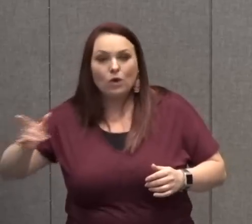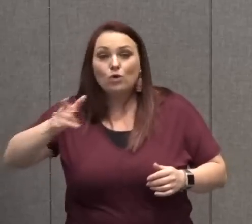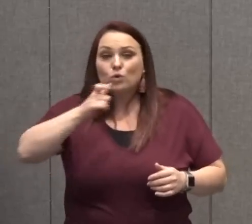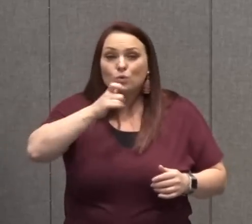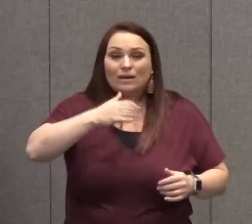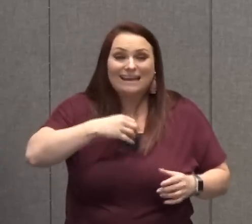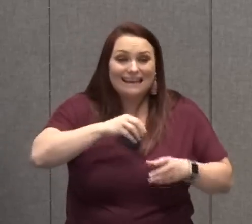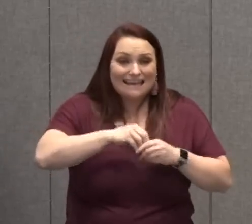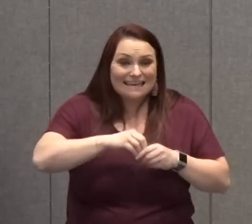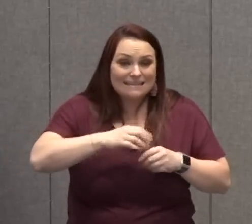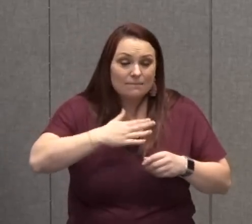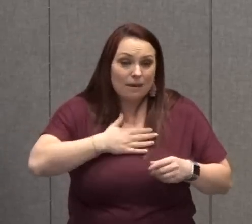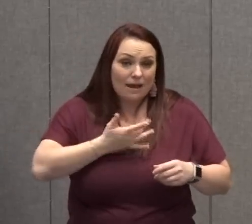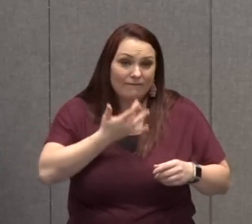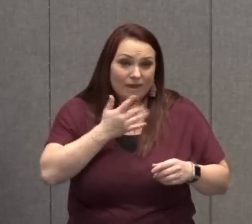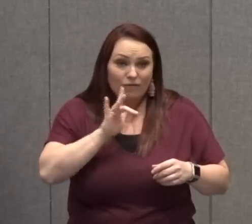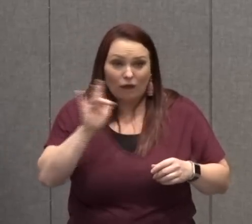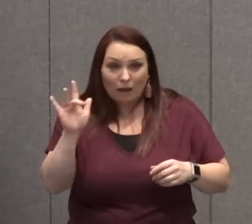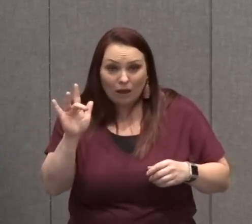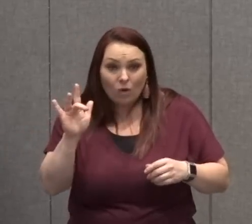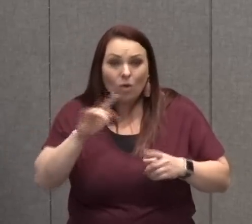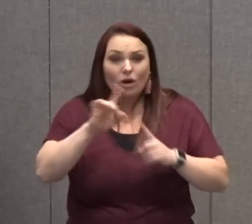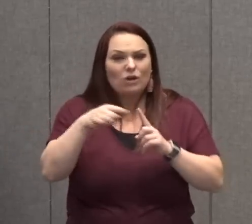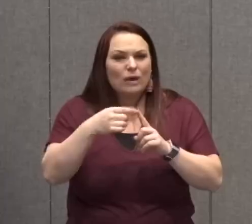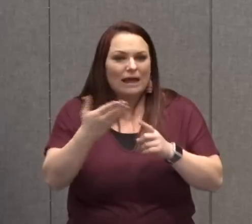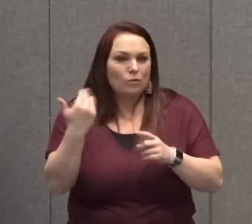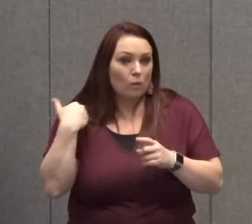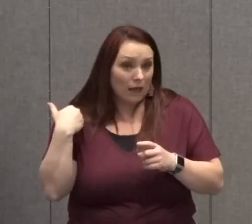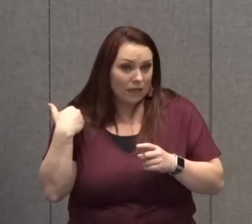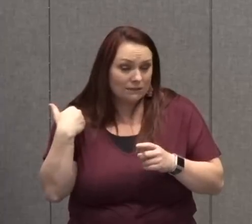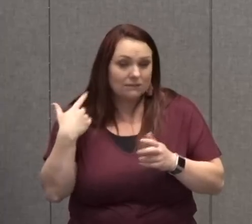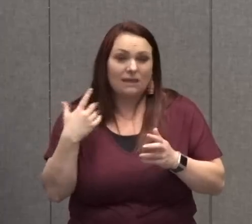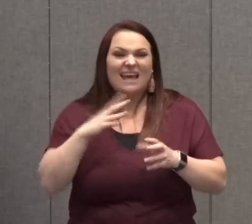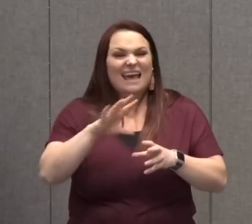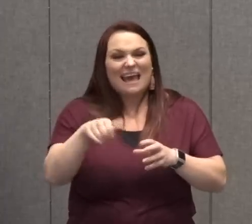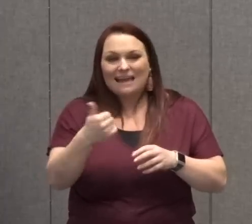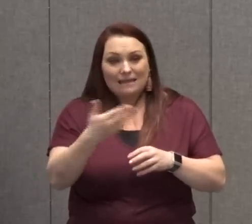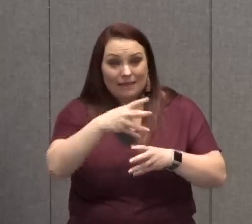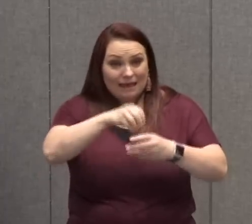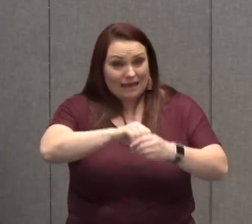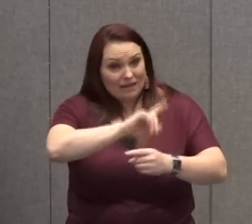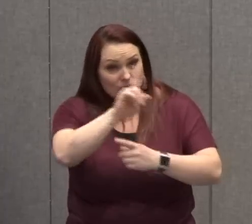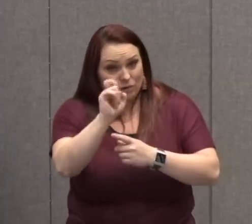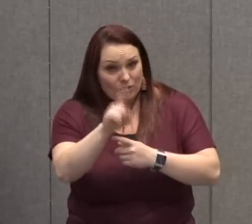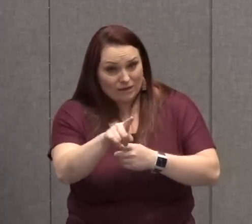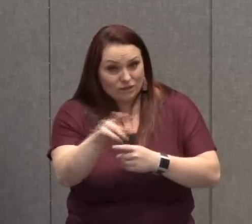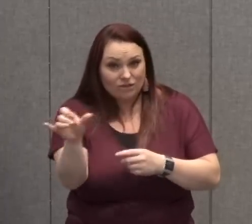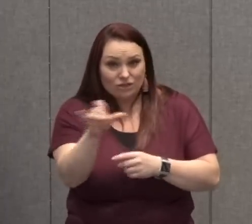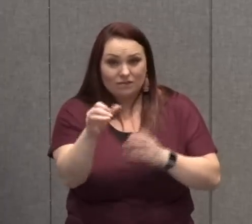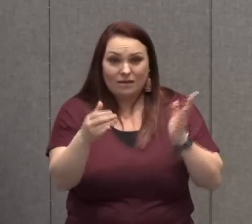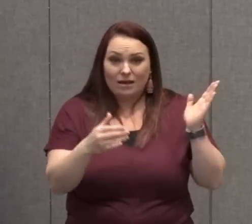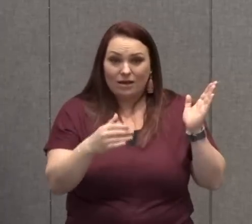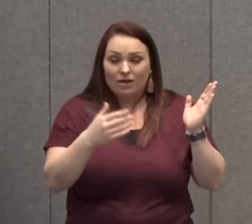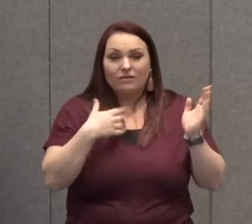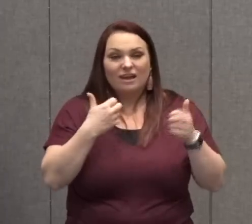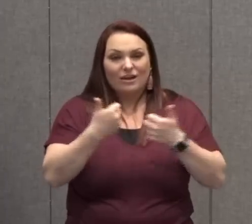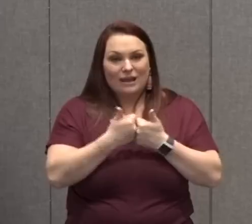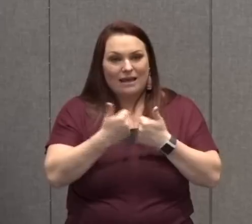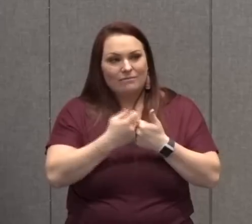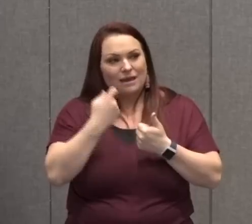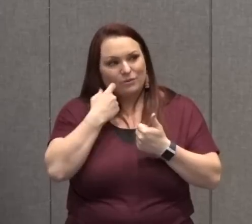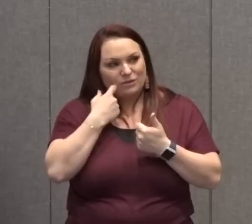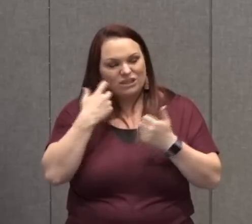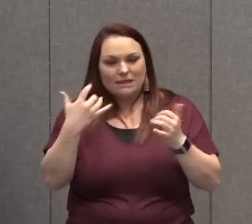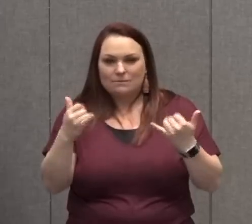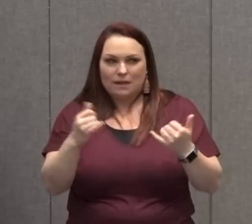my favorite or when was anything as long as it's in question form just like our game that we've been playing